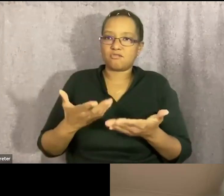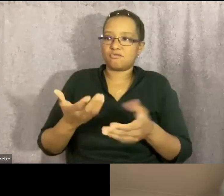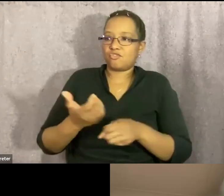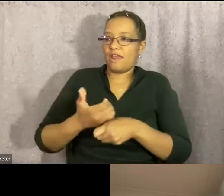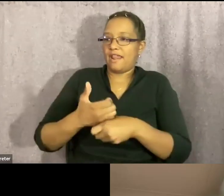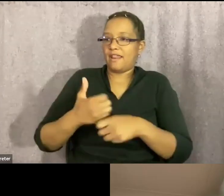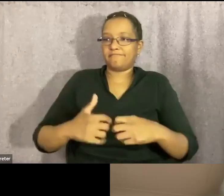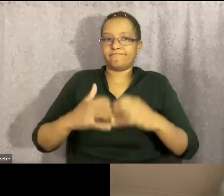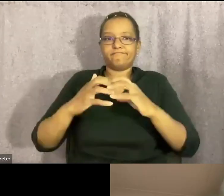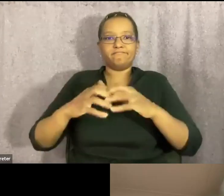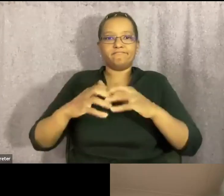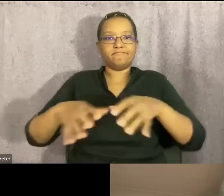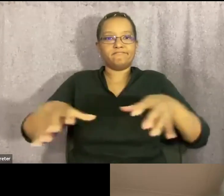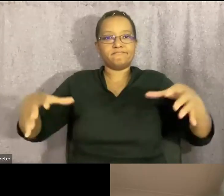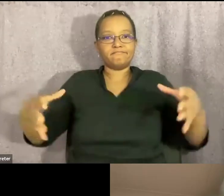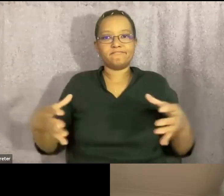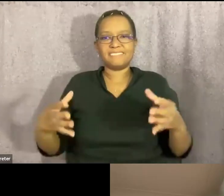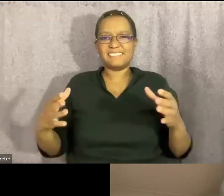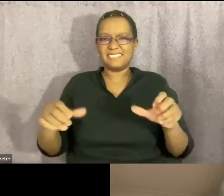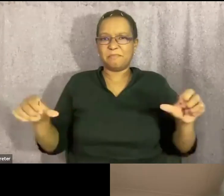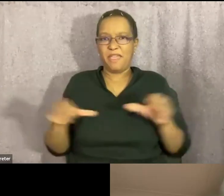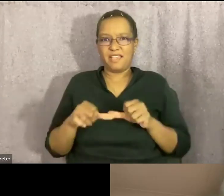here are so hungry for.